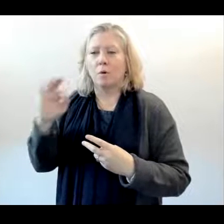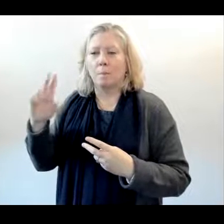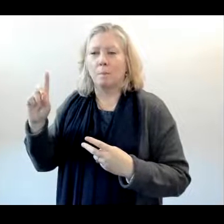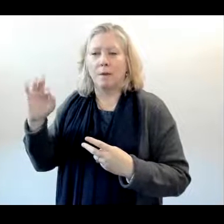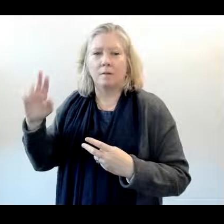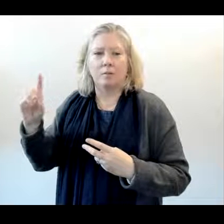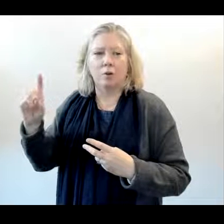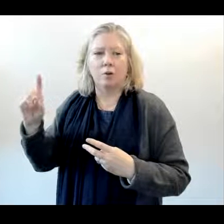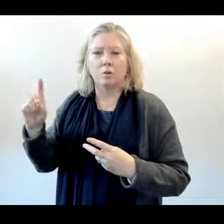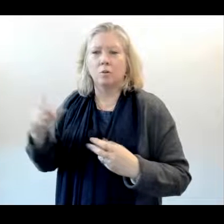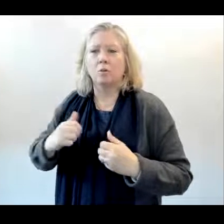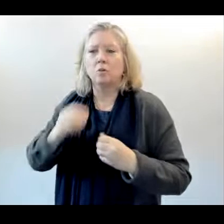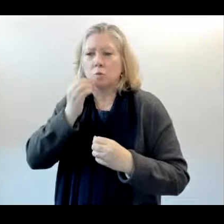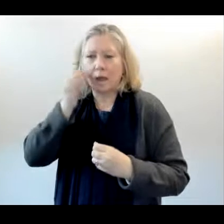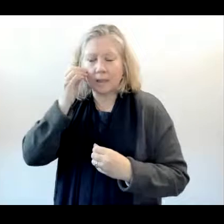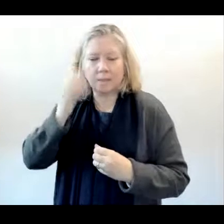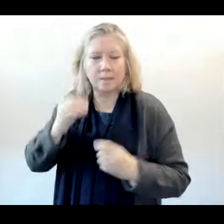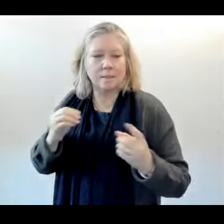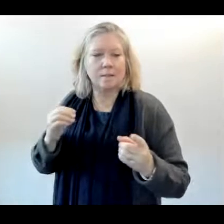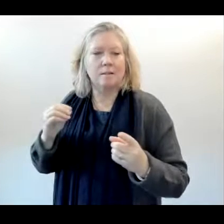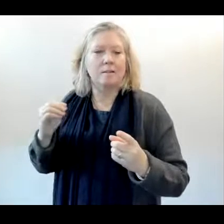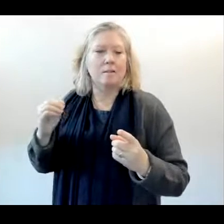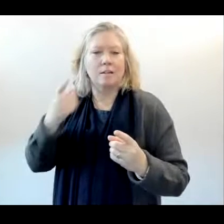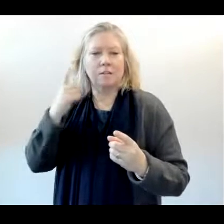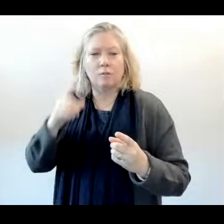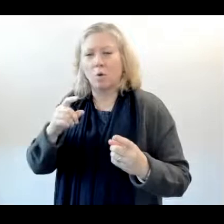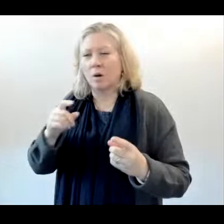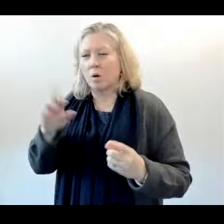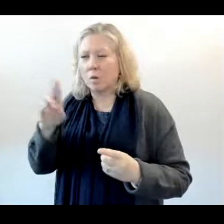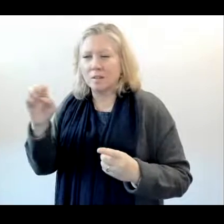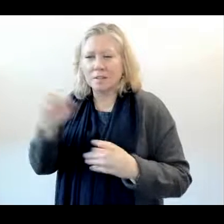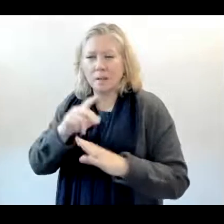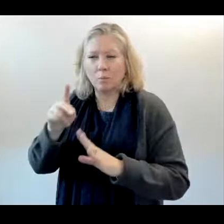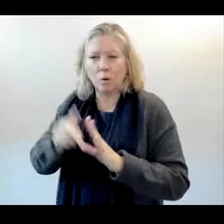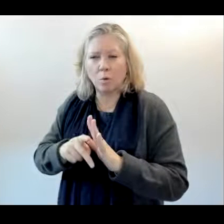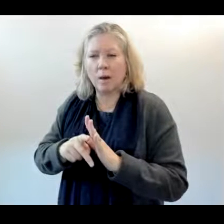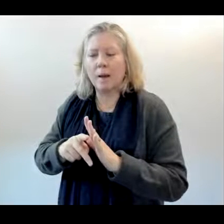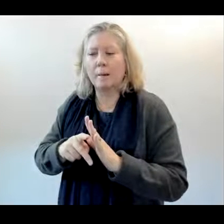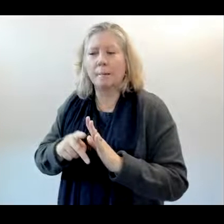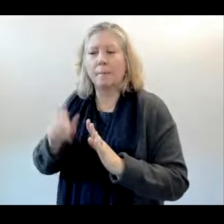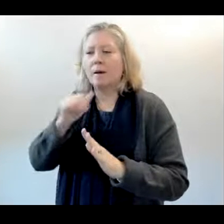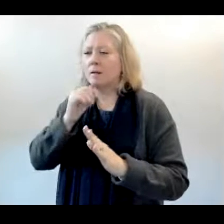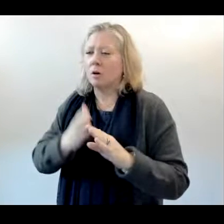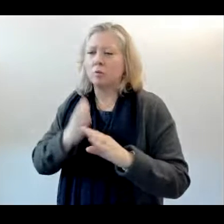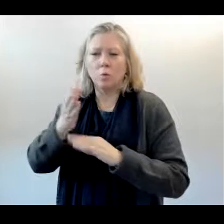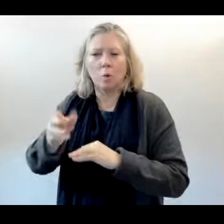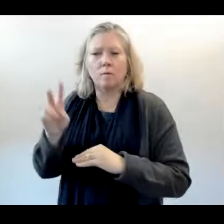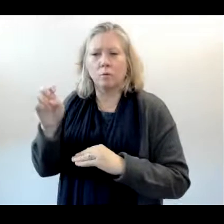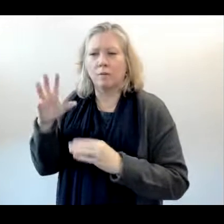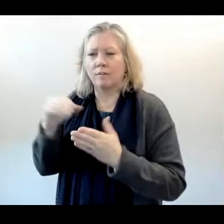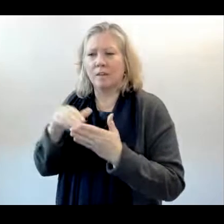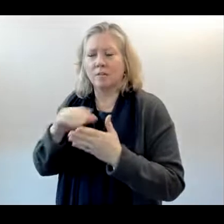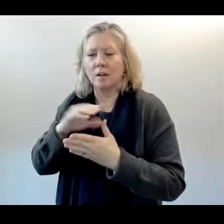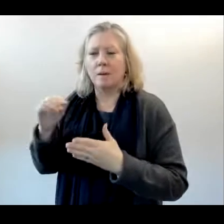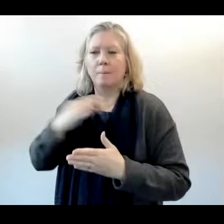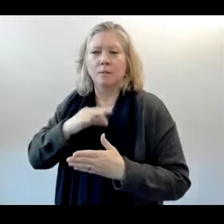commitment of Avenues of Hope Commercial Real Estate Program funding in the amount not to exceed $350,000, and the Pittsburgh Business Fund in